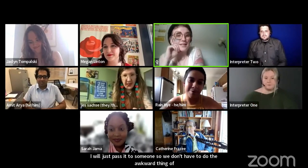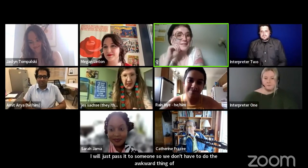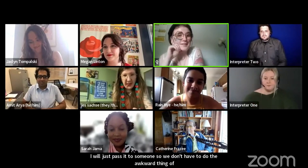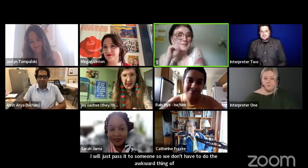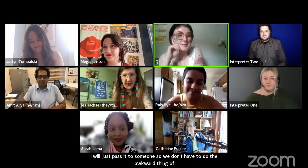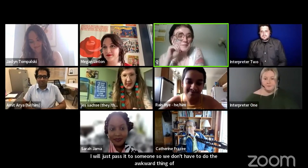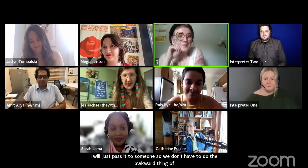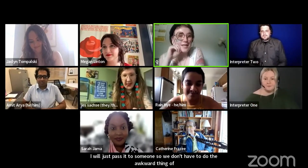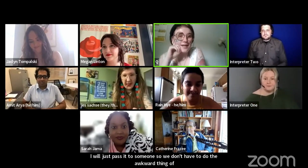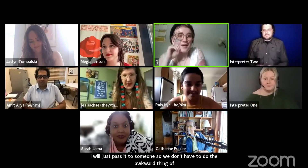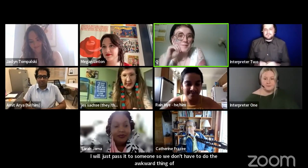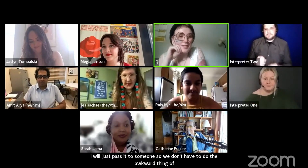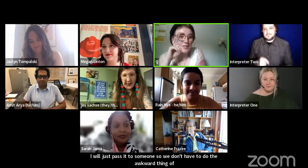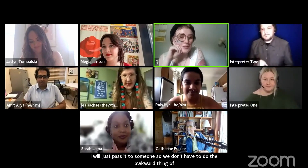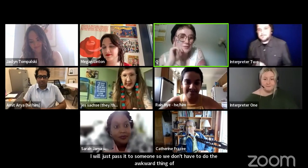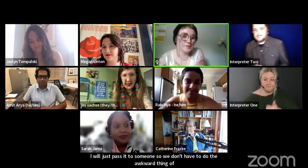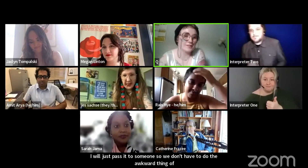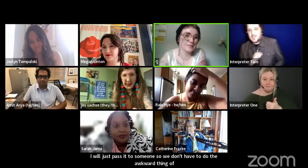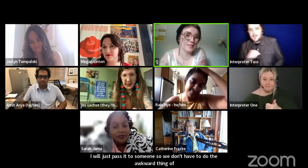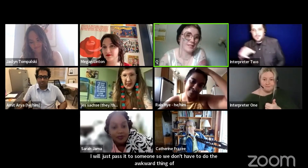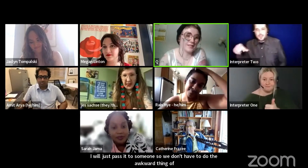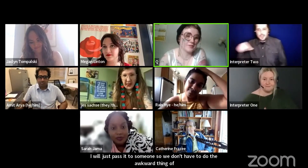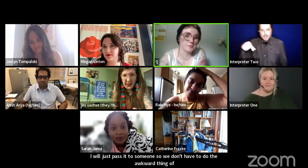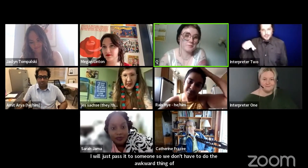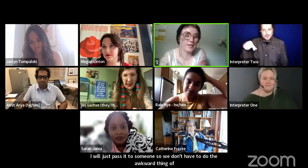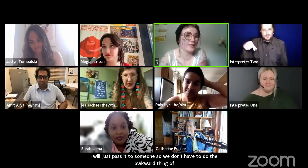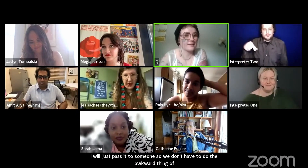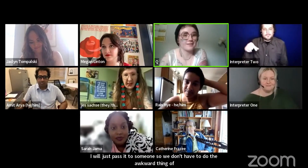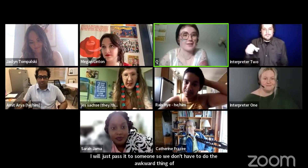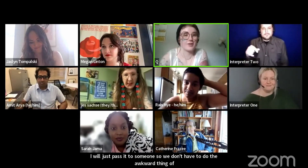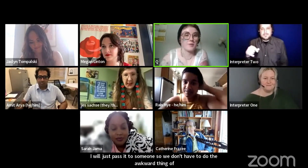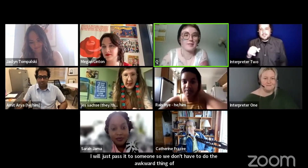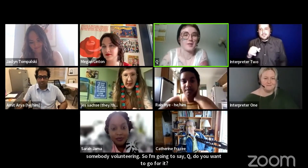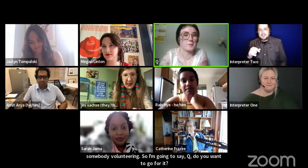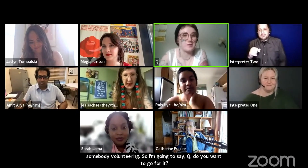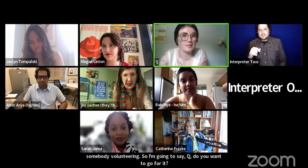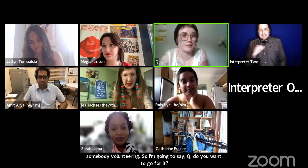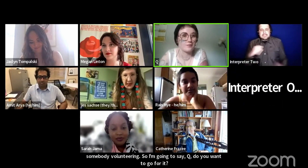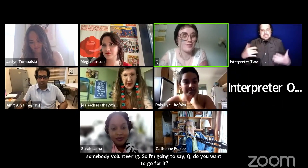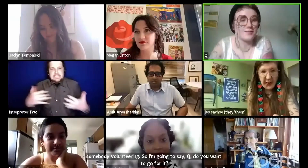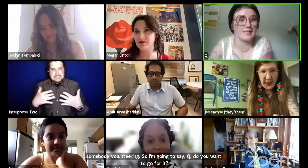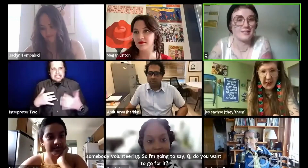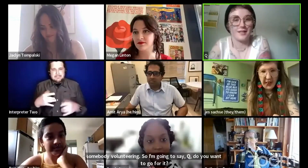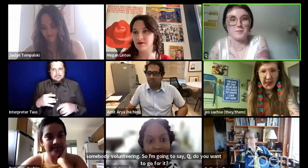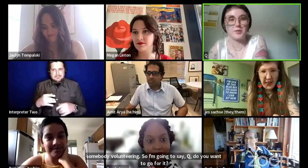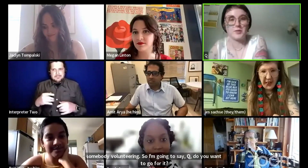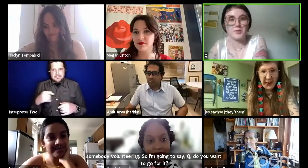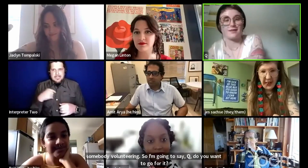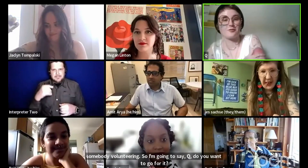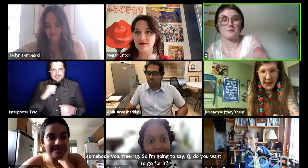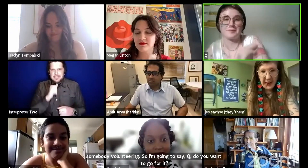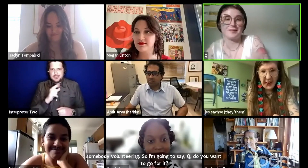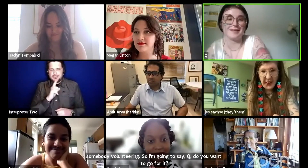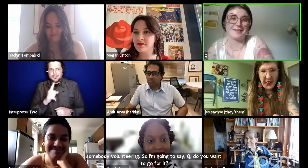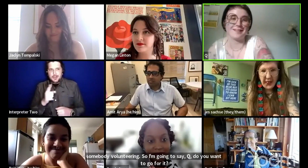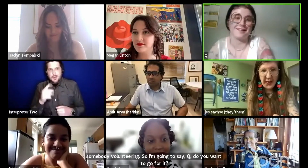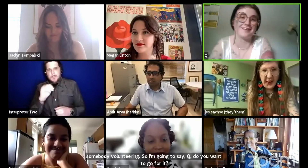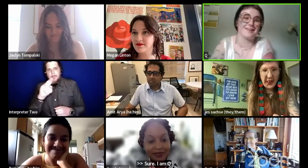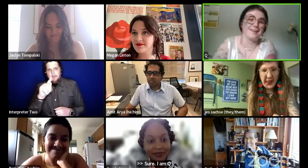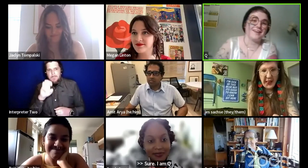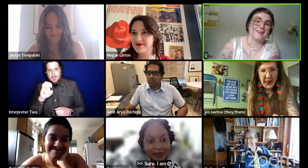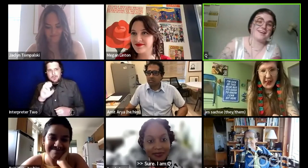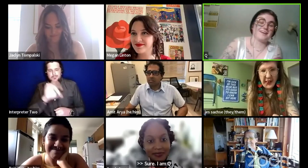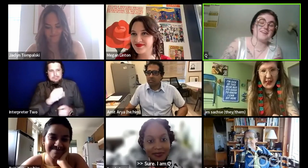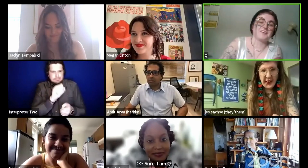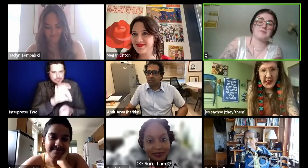Sure. Yeah, I'm Q. Had a scary moment there where I was like, oh no, I didn't unmute myself, but I